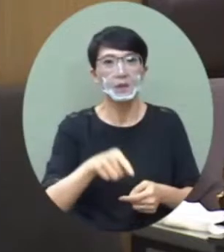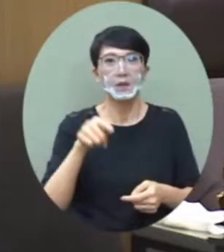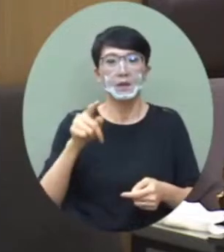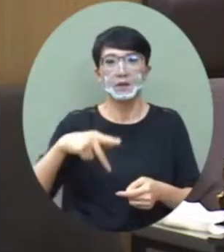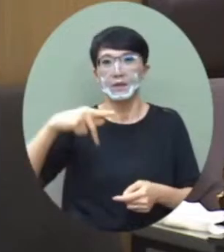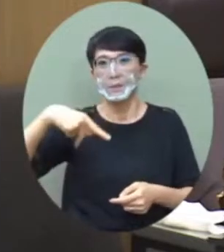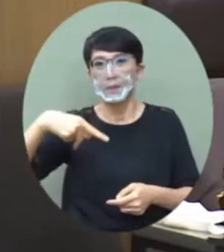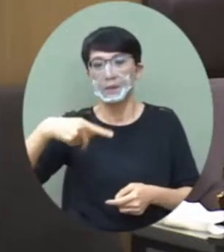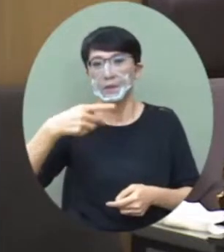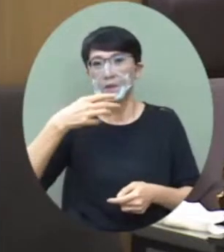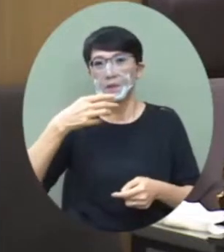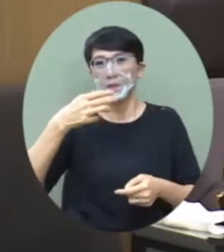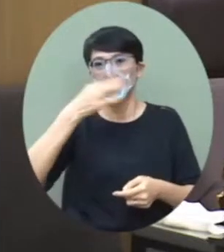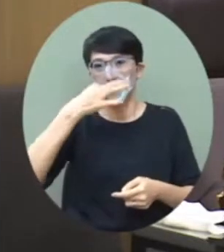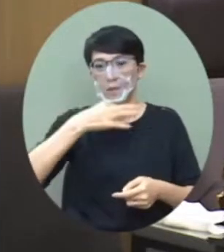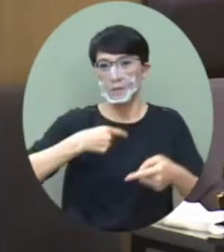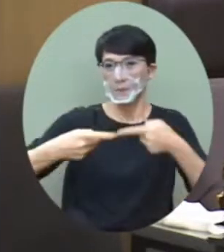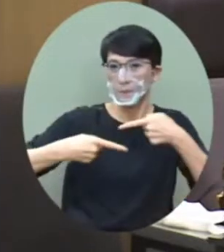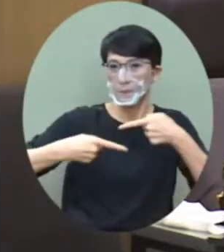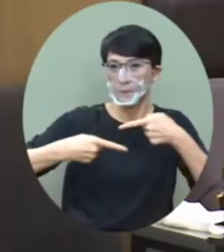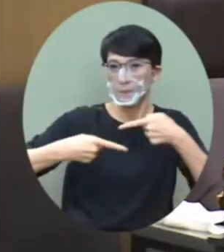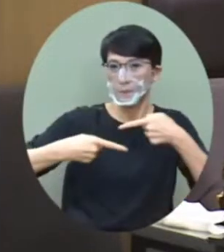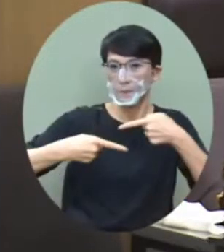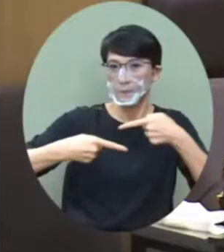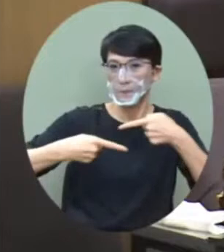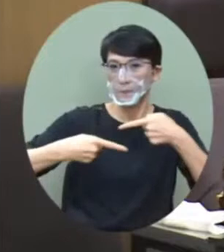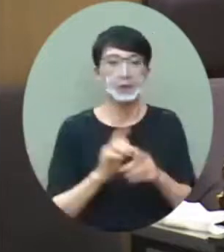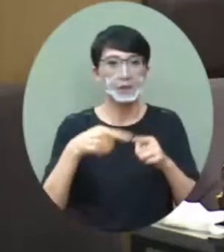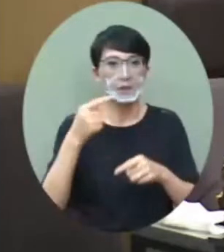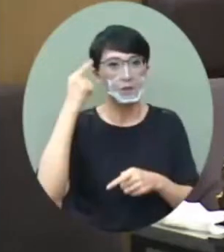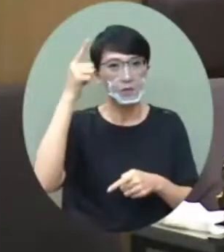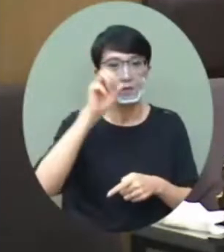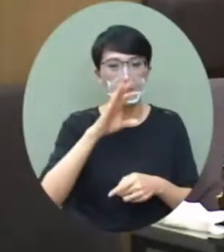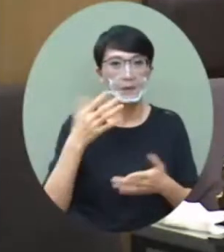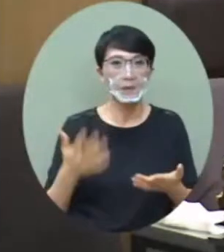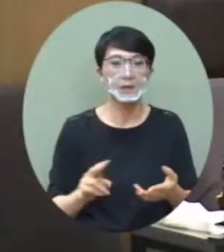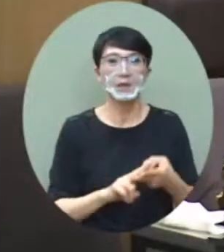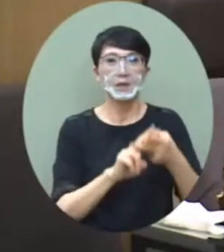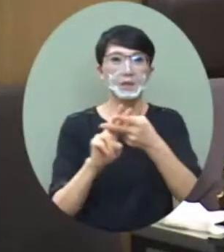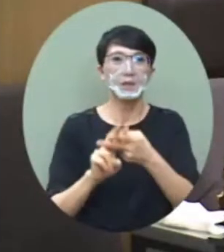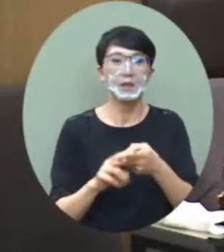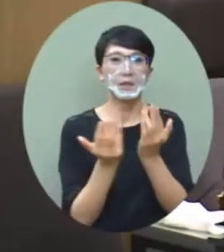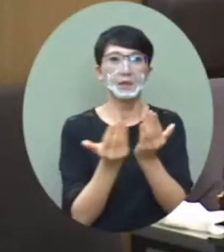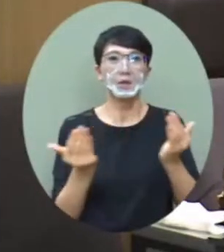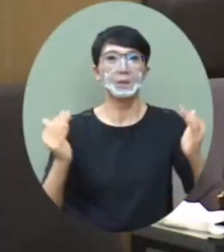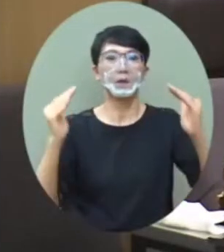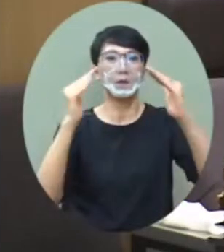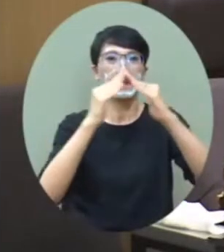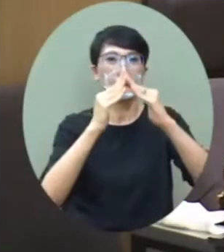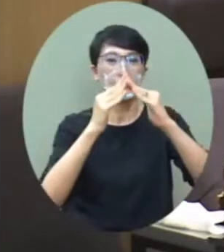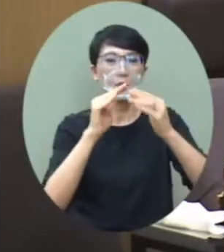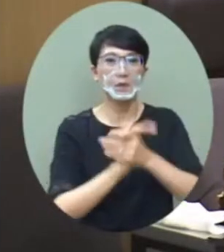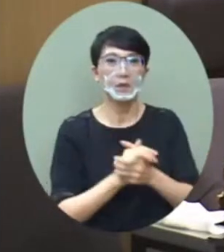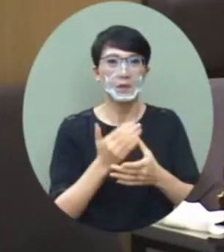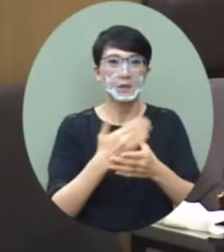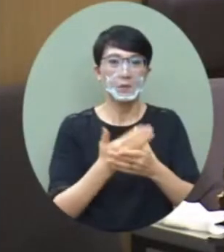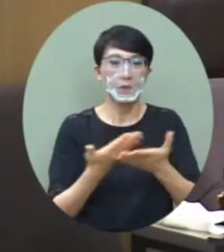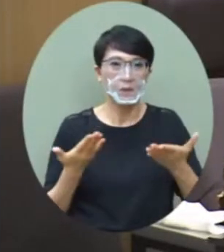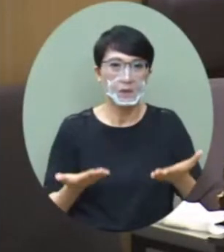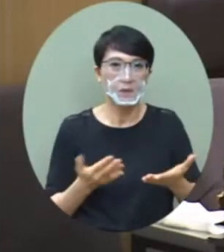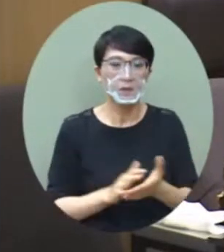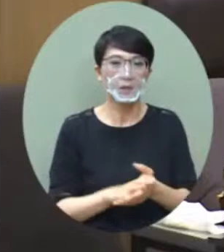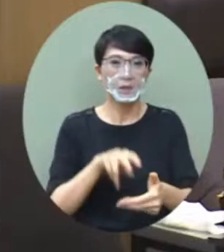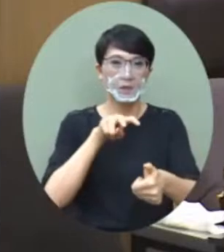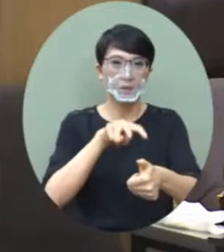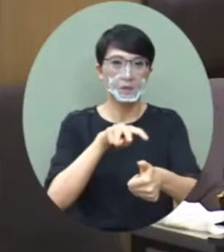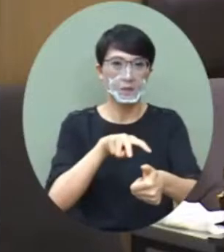So will you give guidelines to doctors, contraindications for prescription of Pfizer?